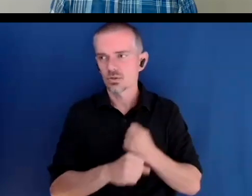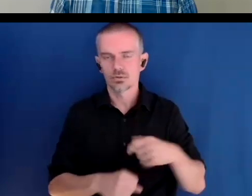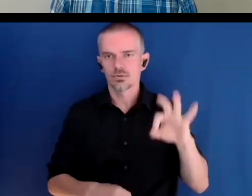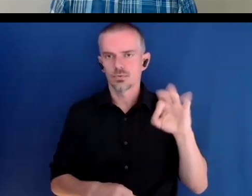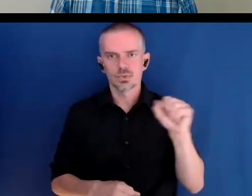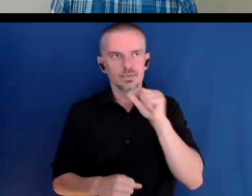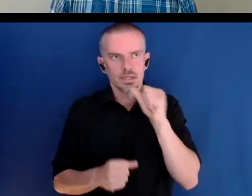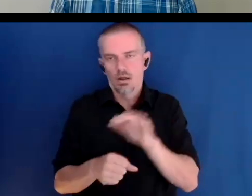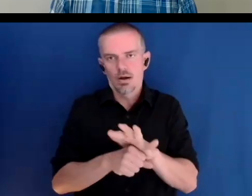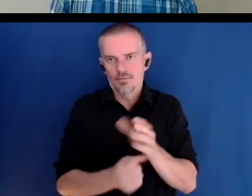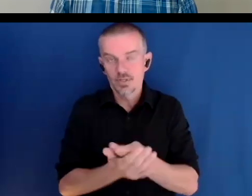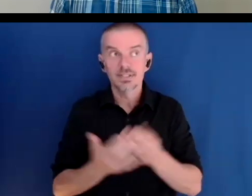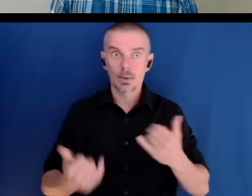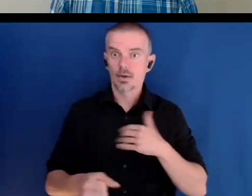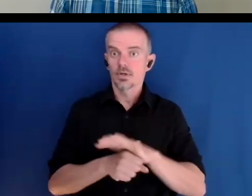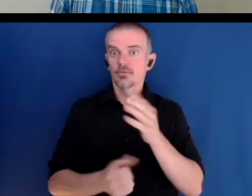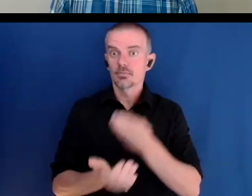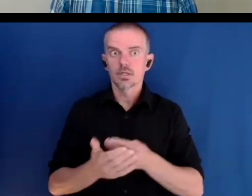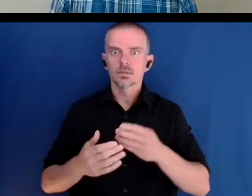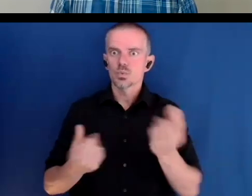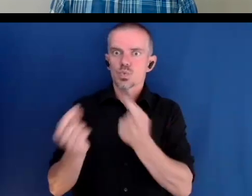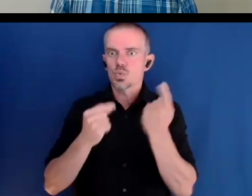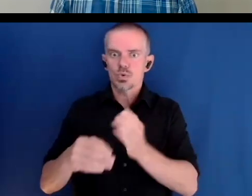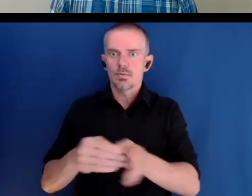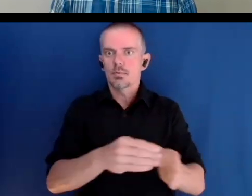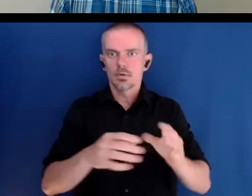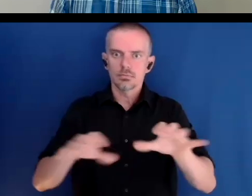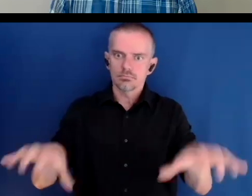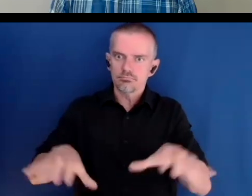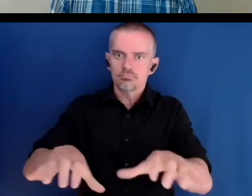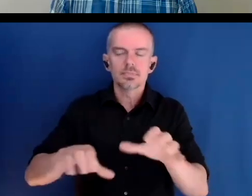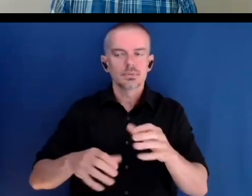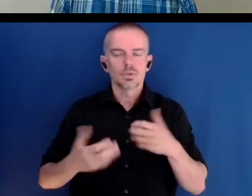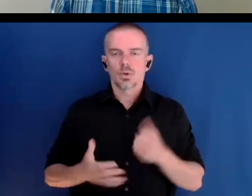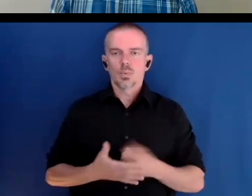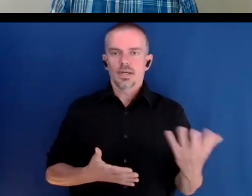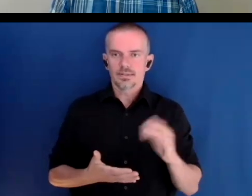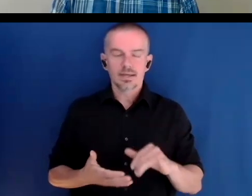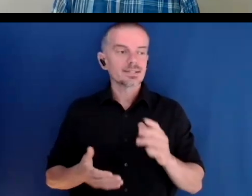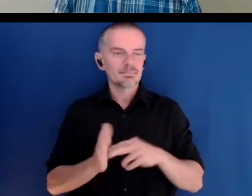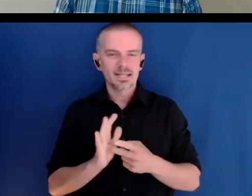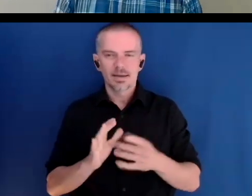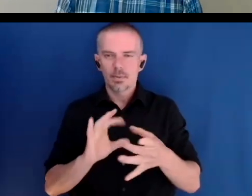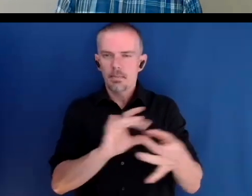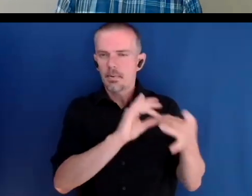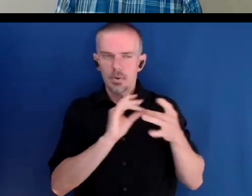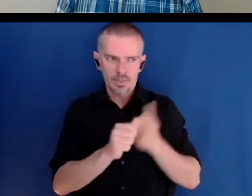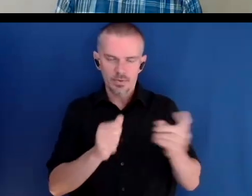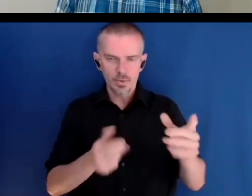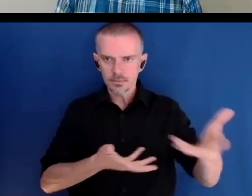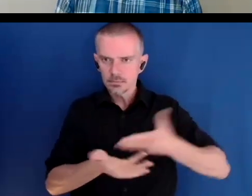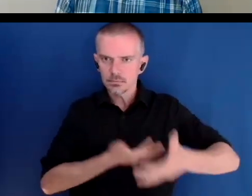now that we do, we really can't squander that. And that means we're going to have to work with everyone, and we're going to have to do it in ways that we